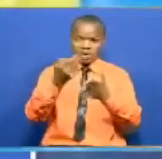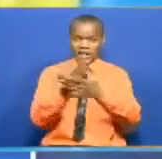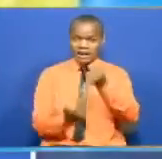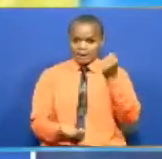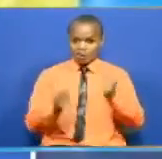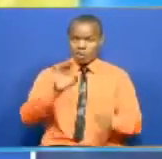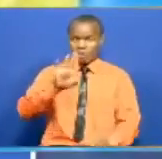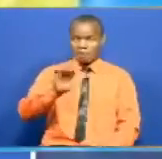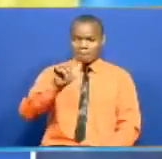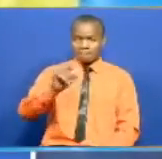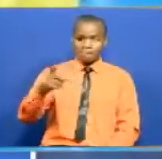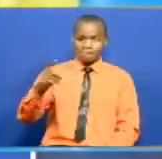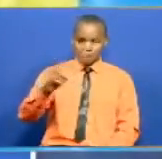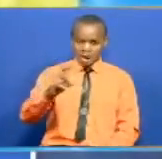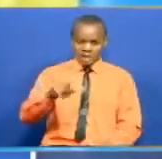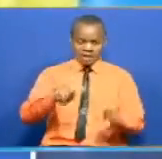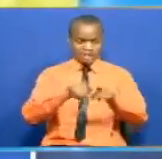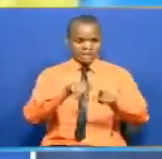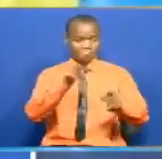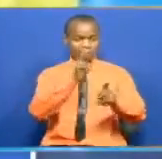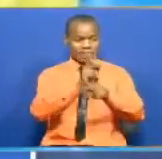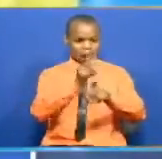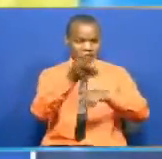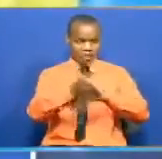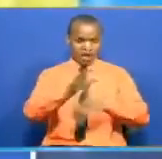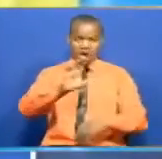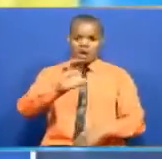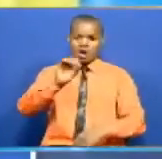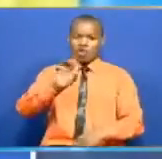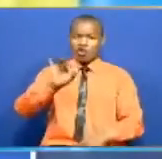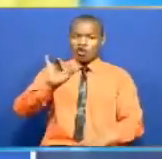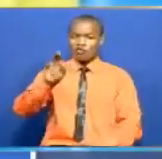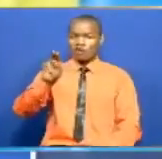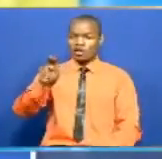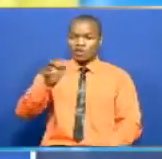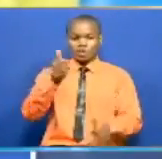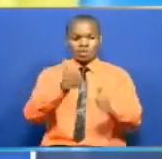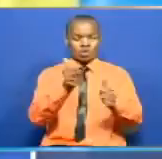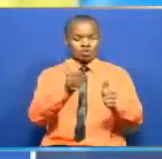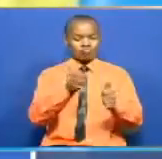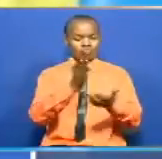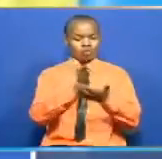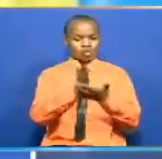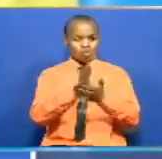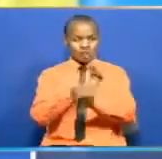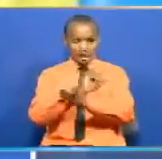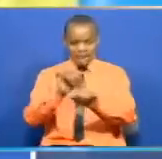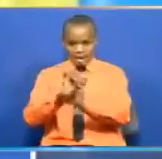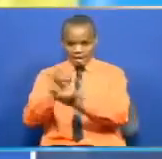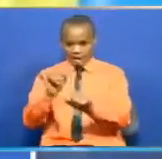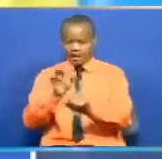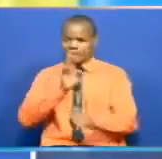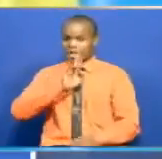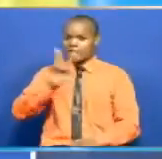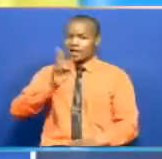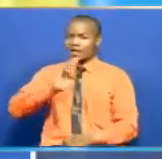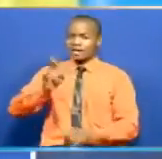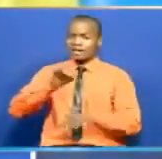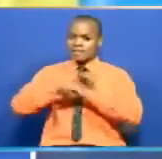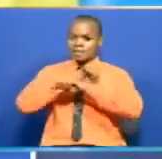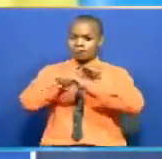by being placed in a coffin that is fumigated, that the risks of transmission of